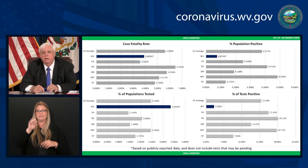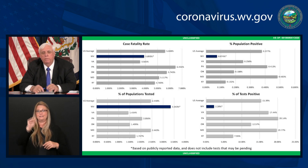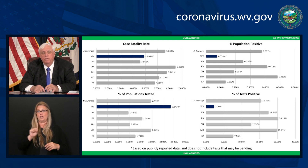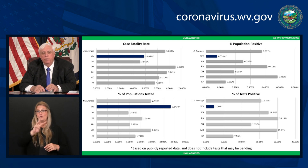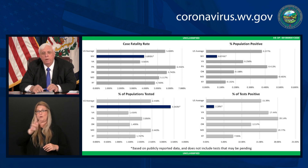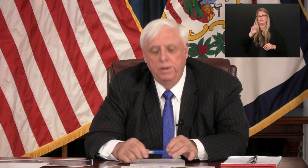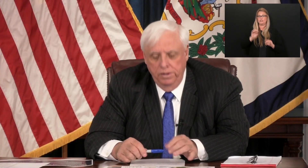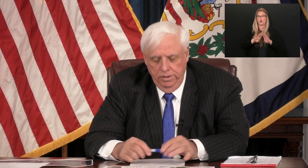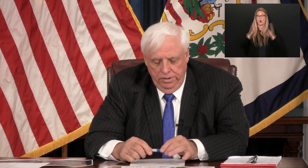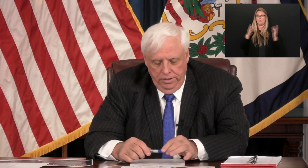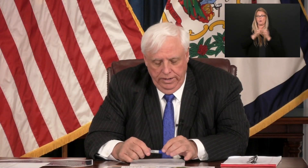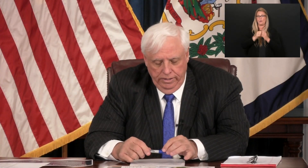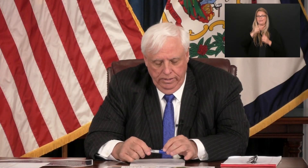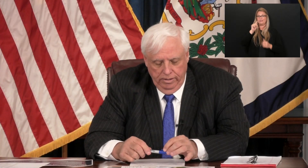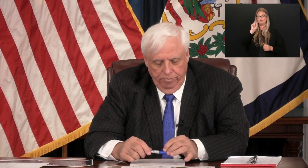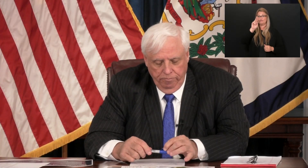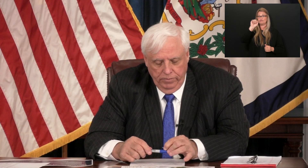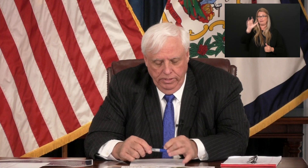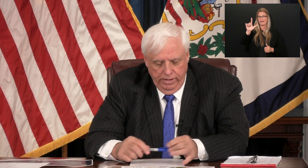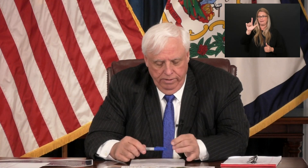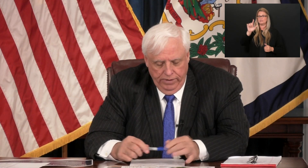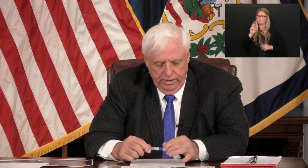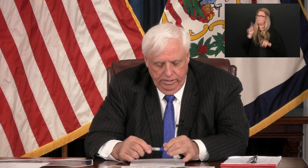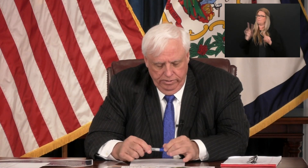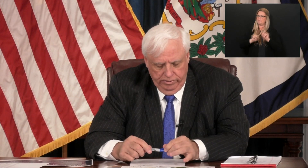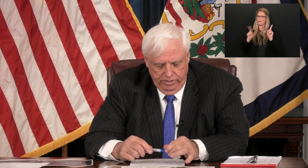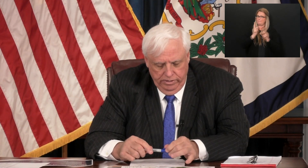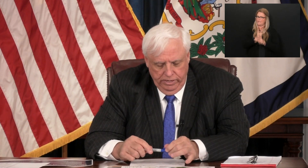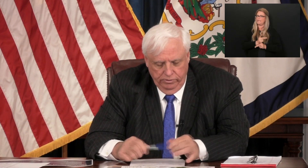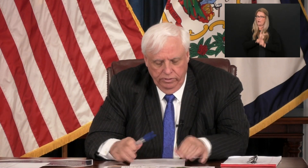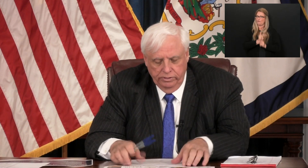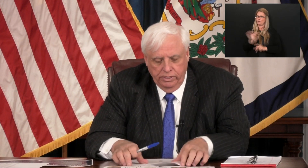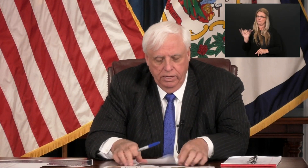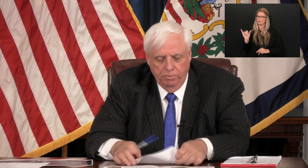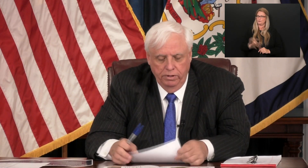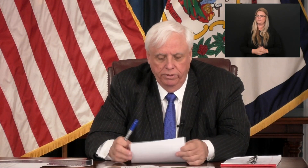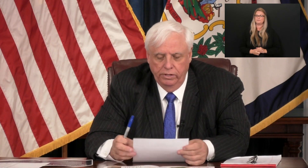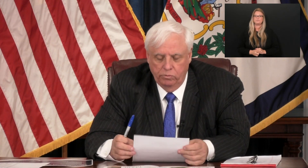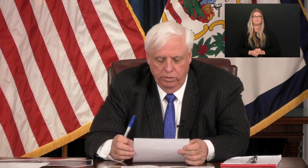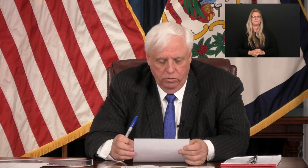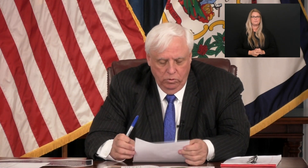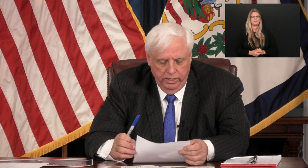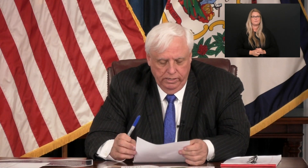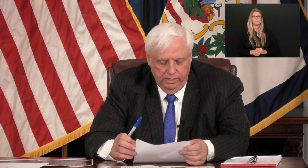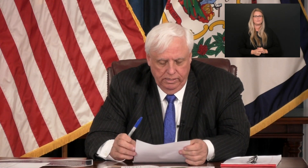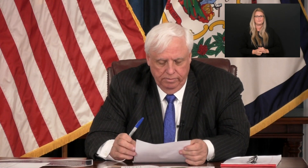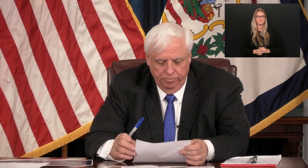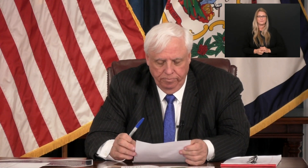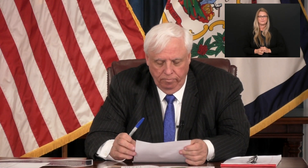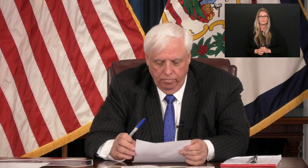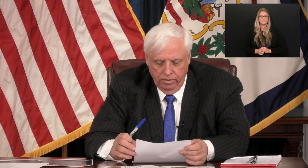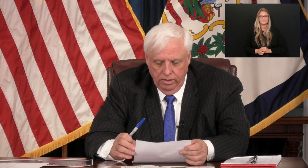really careful. And now, if I could just touch on just a couple other things real quick.